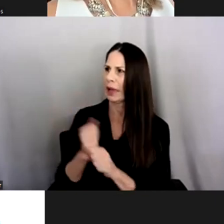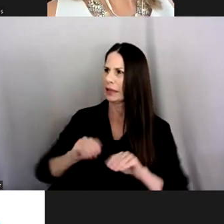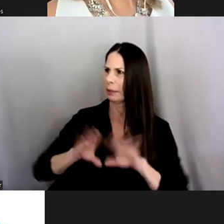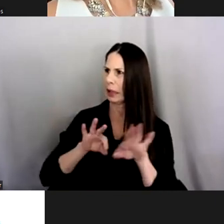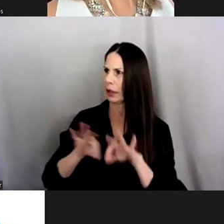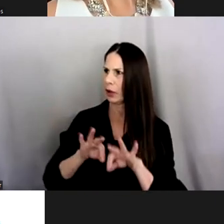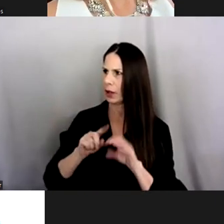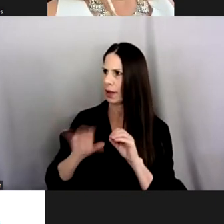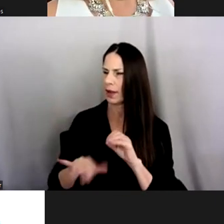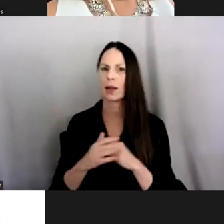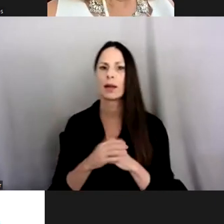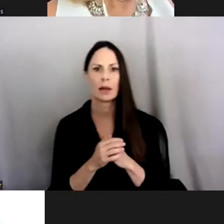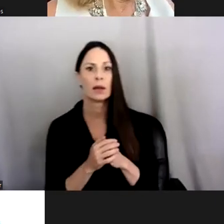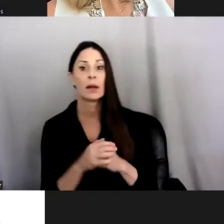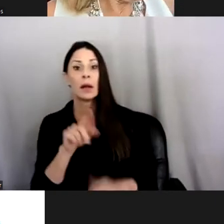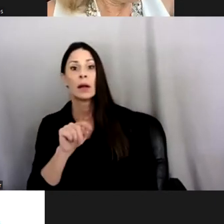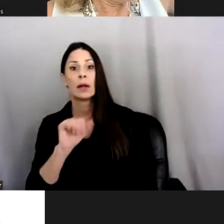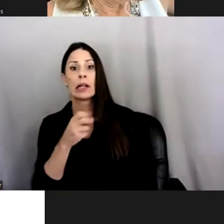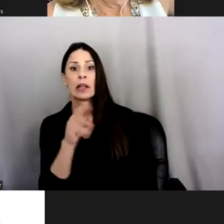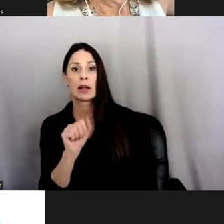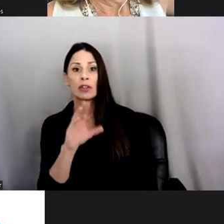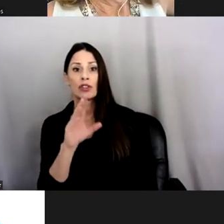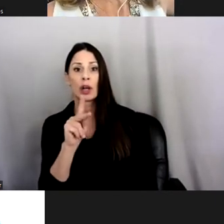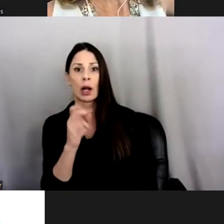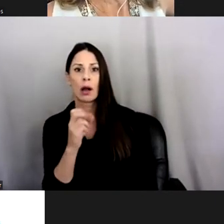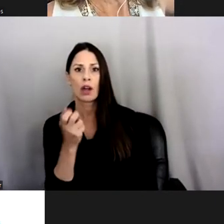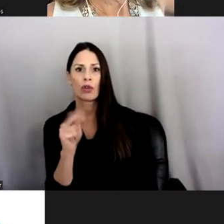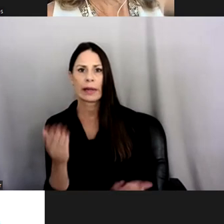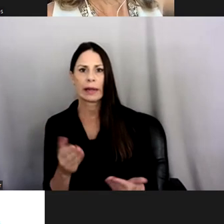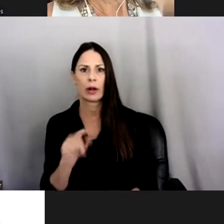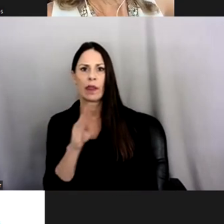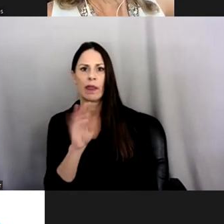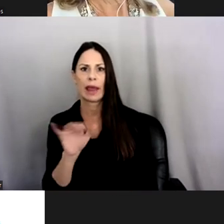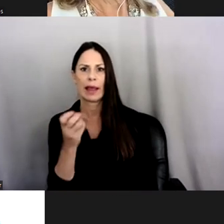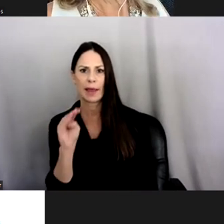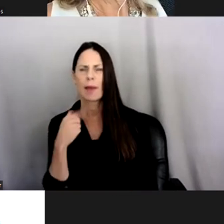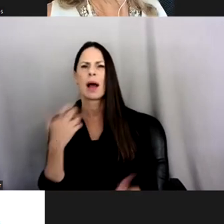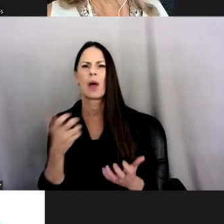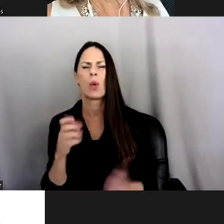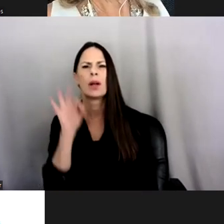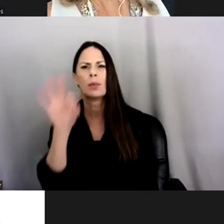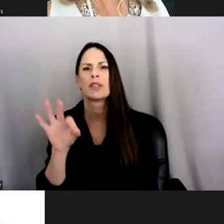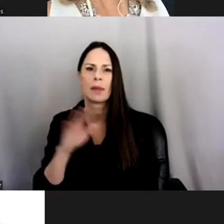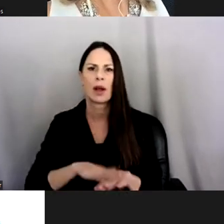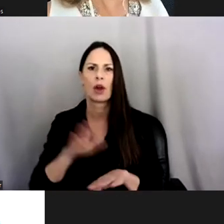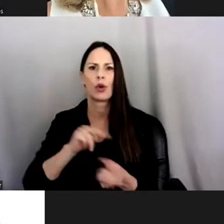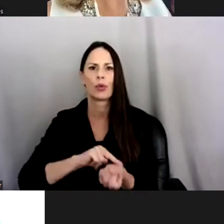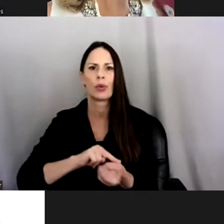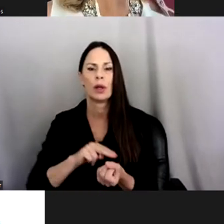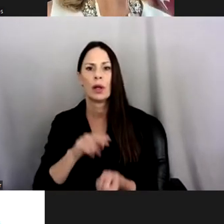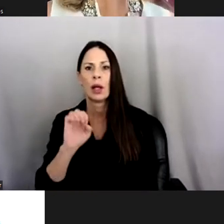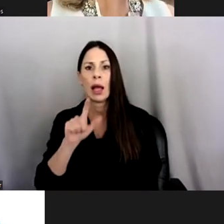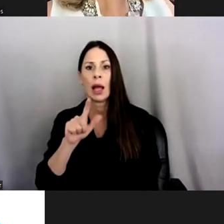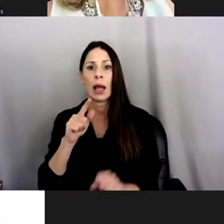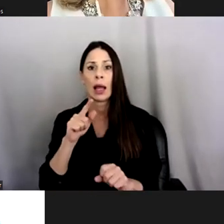Tasha Conquer here, they, them. I want to put something on your radar. El Paso County